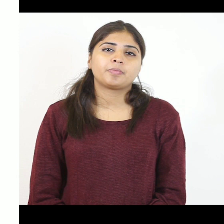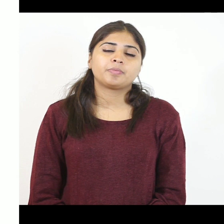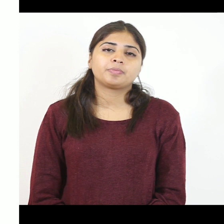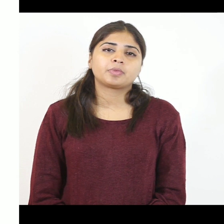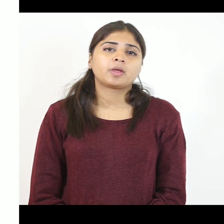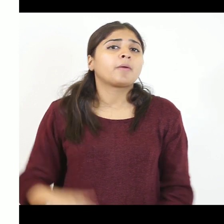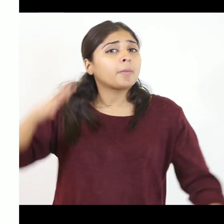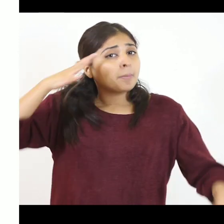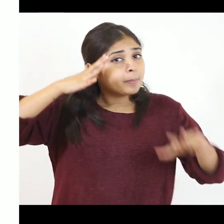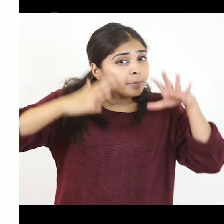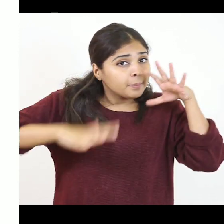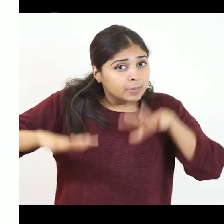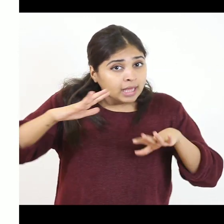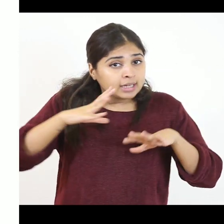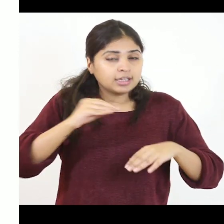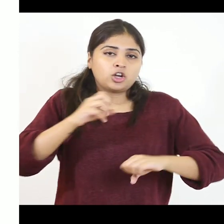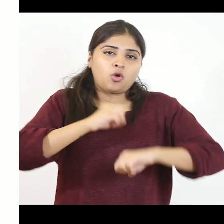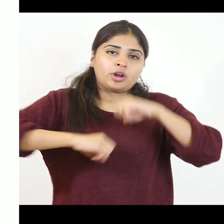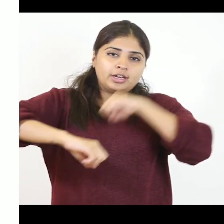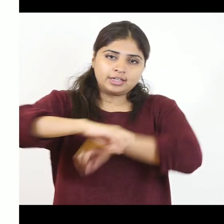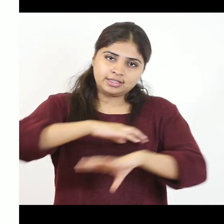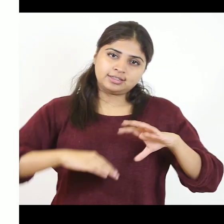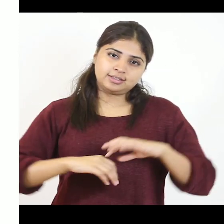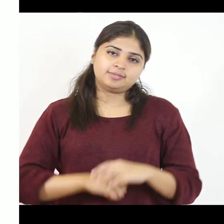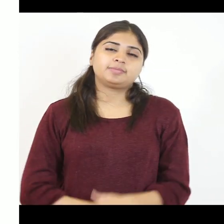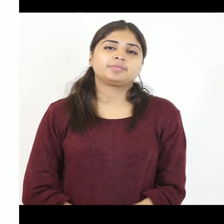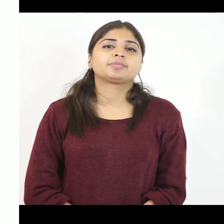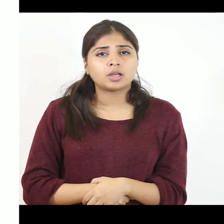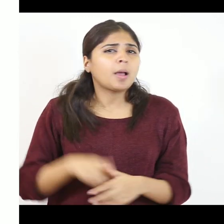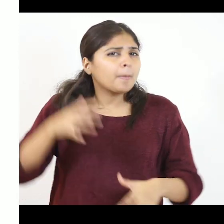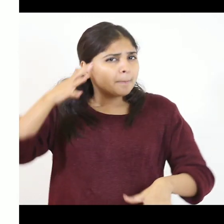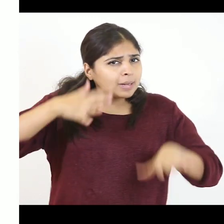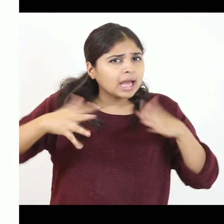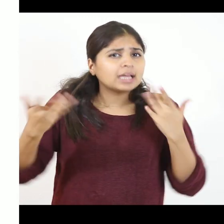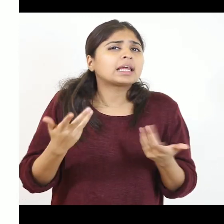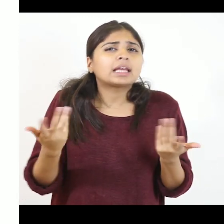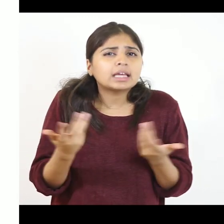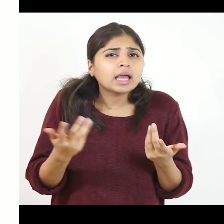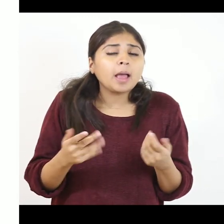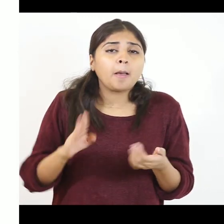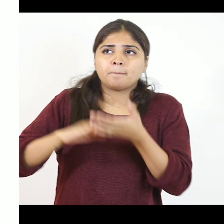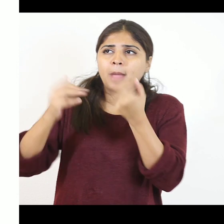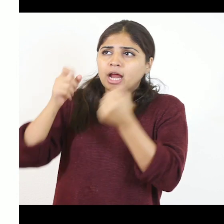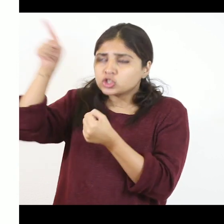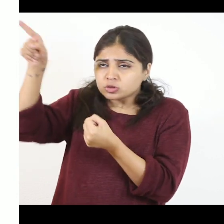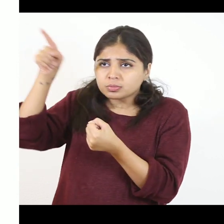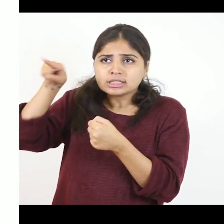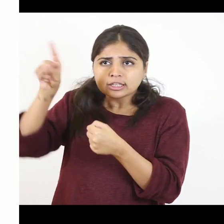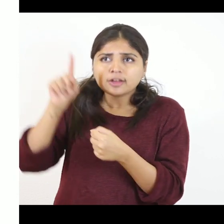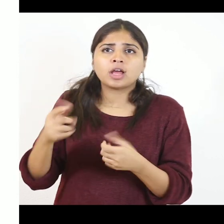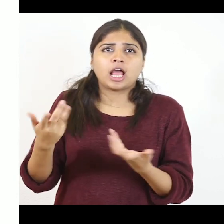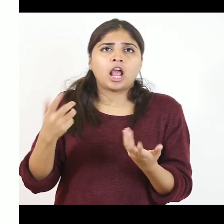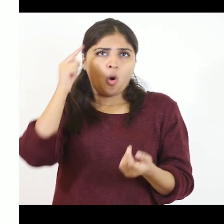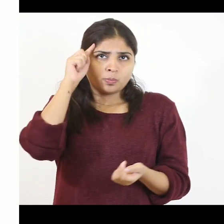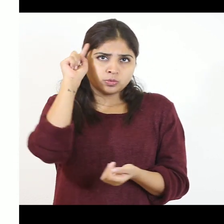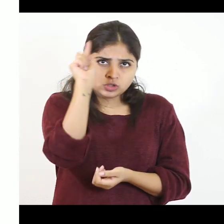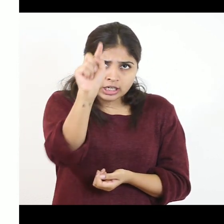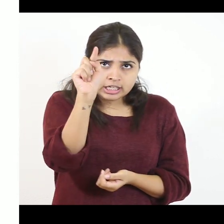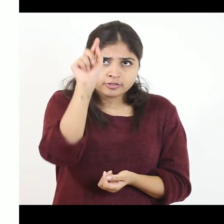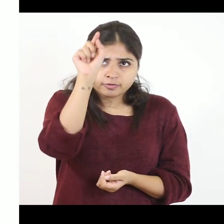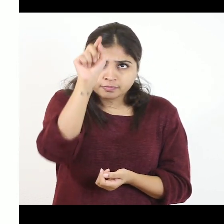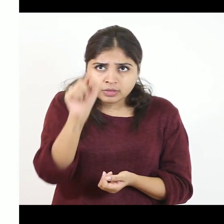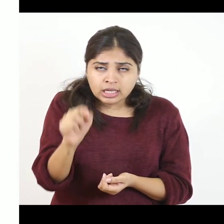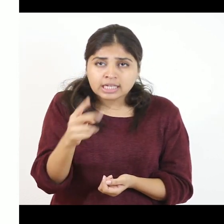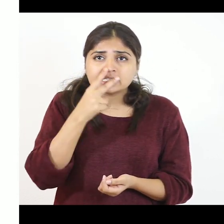Planning and organizing. Planning is the function of management that involves setting objectives